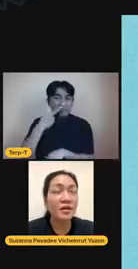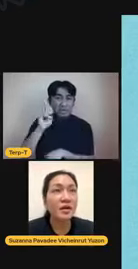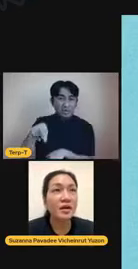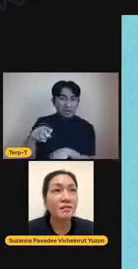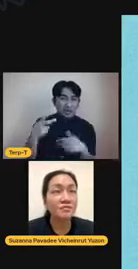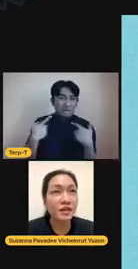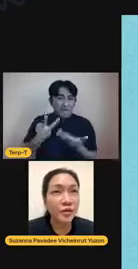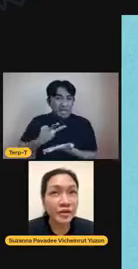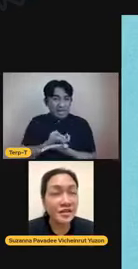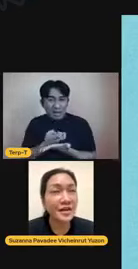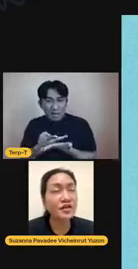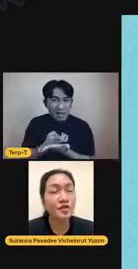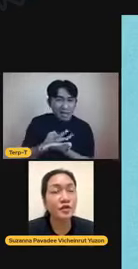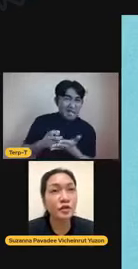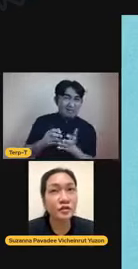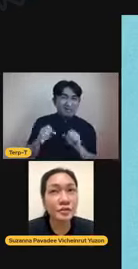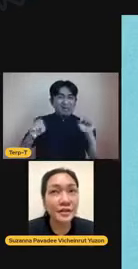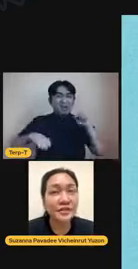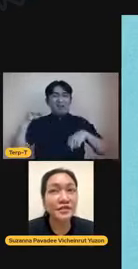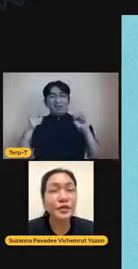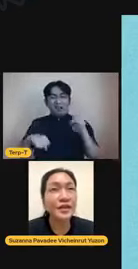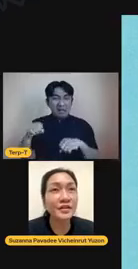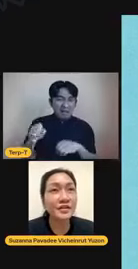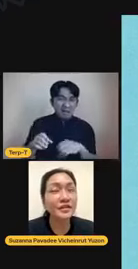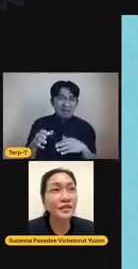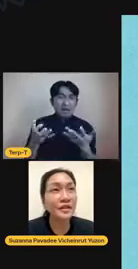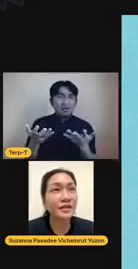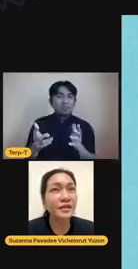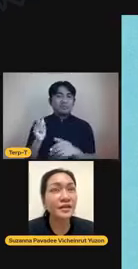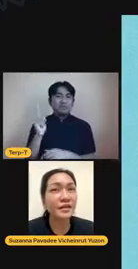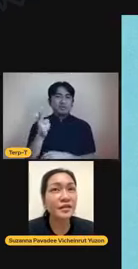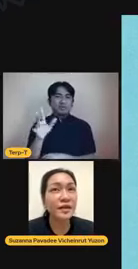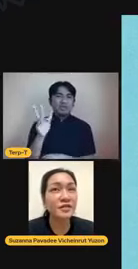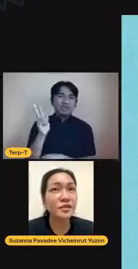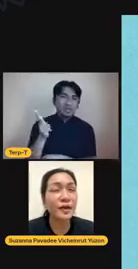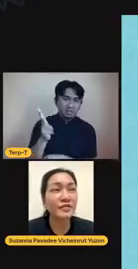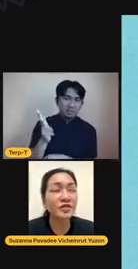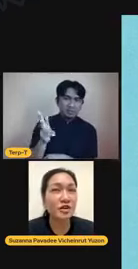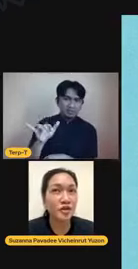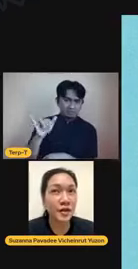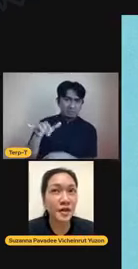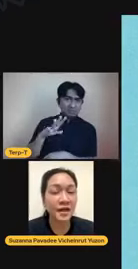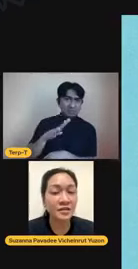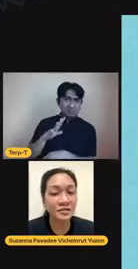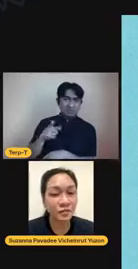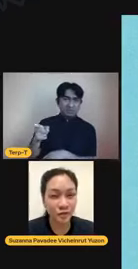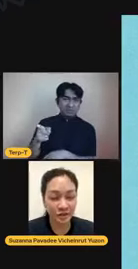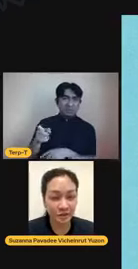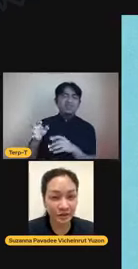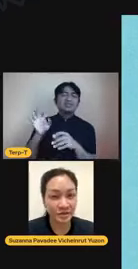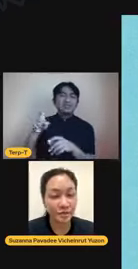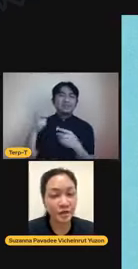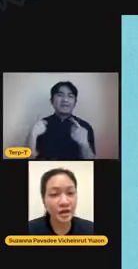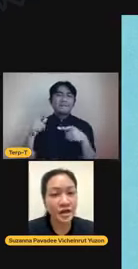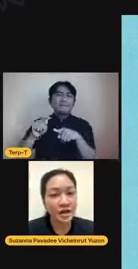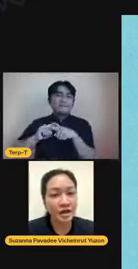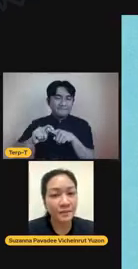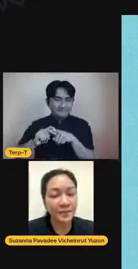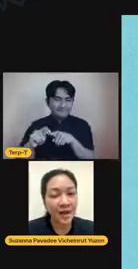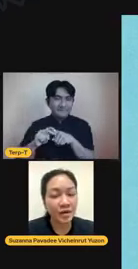tantrums, you know, when they're 10 years old or when they're 20 or 30, then, you know, that's, you have to start training as soon as